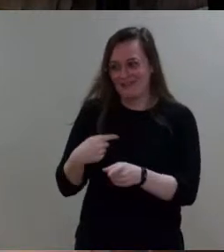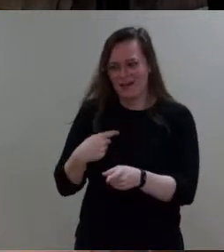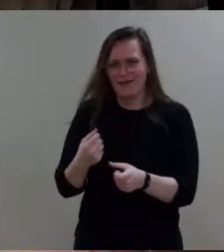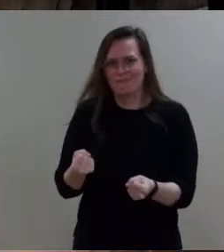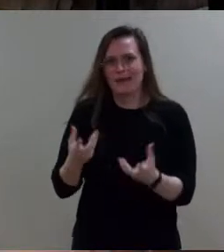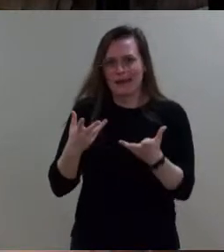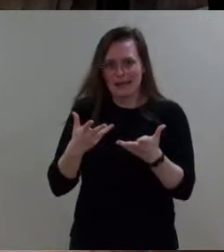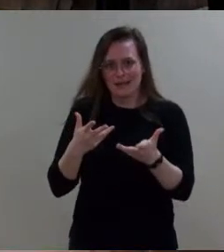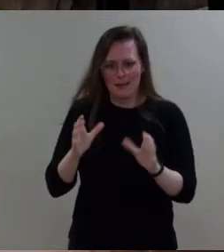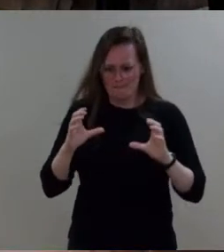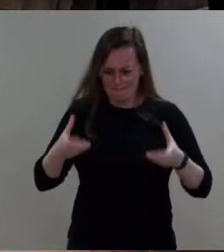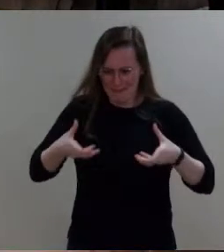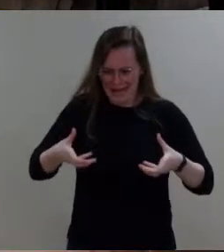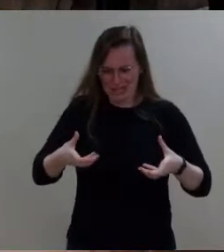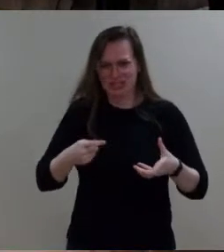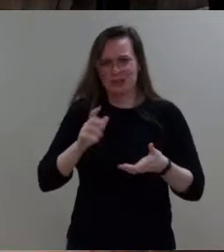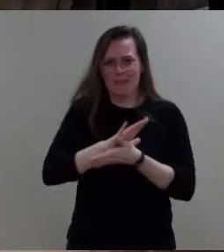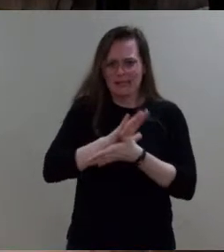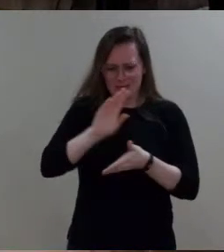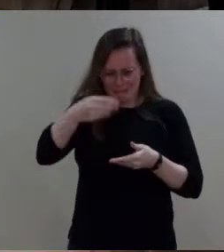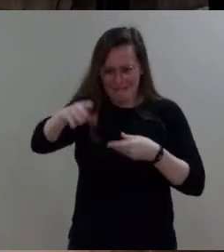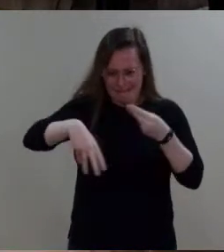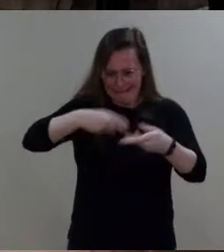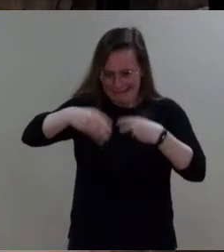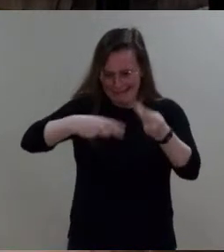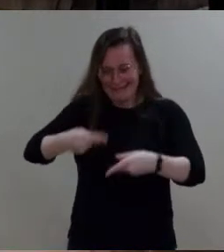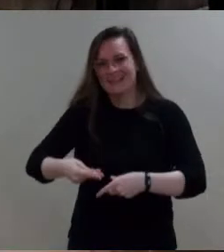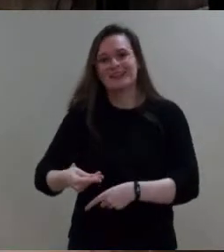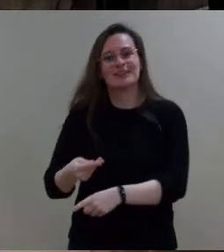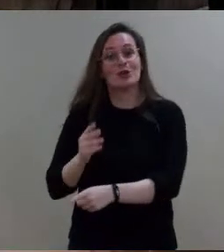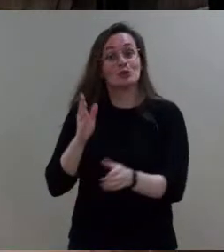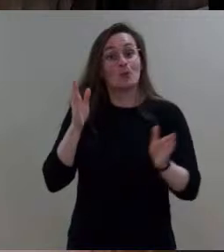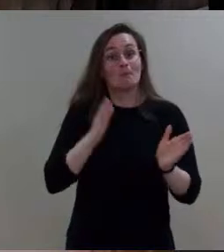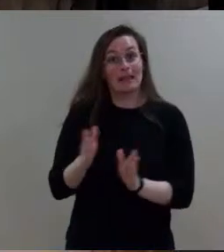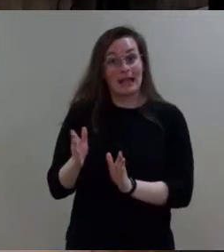alike. So throughout the course of the plan, we have